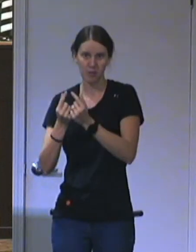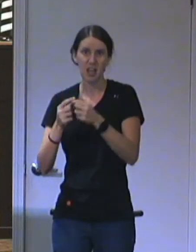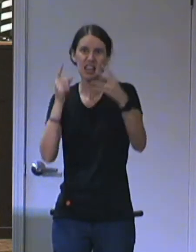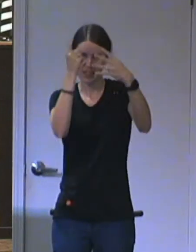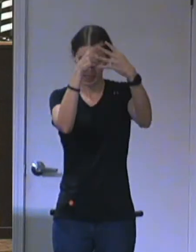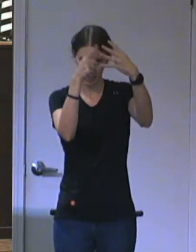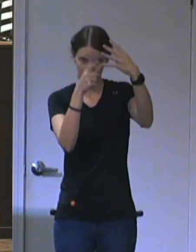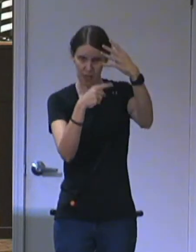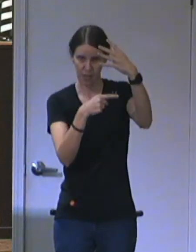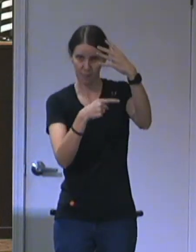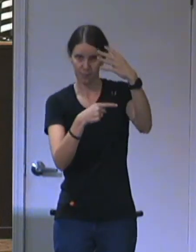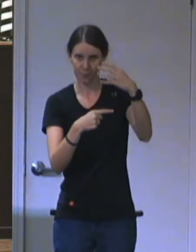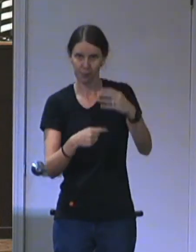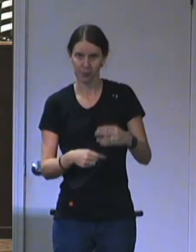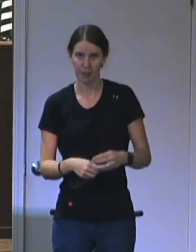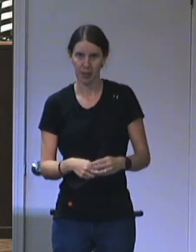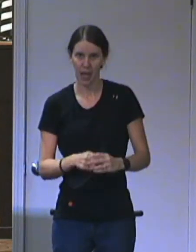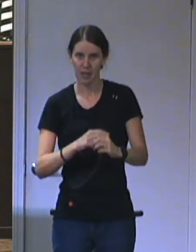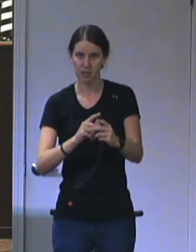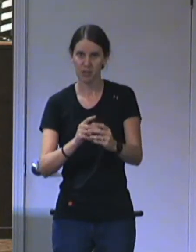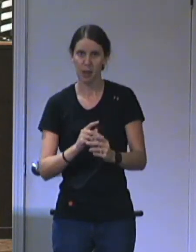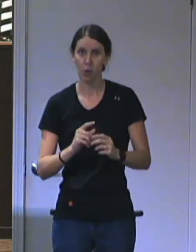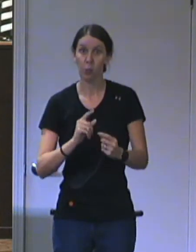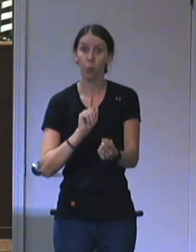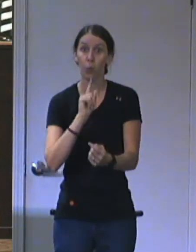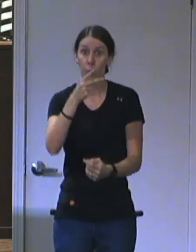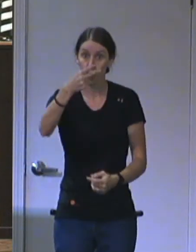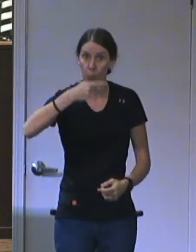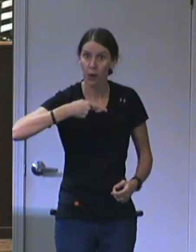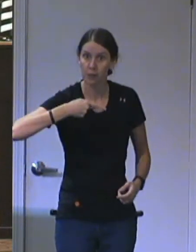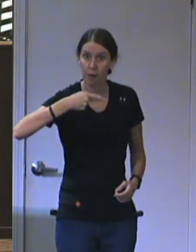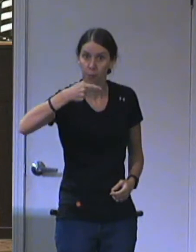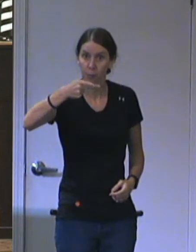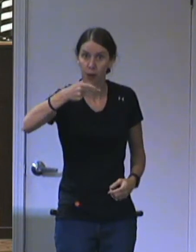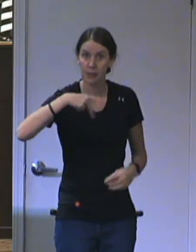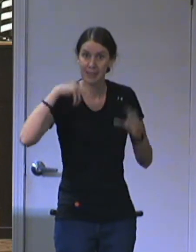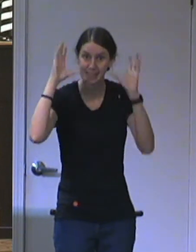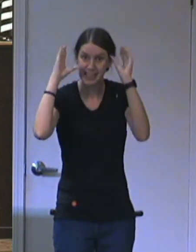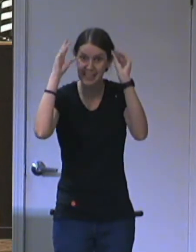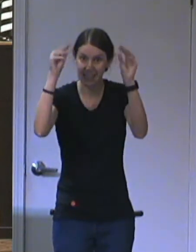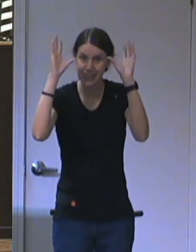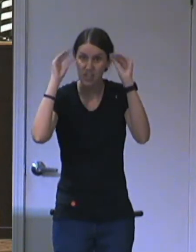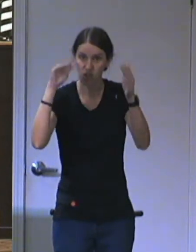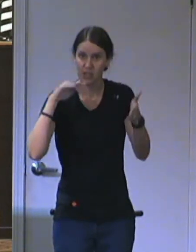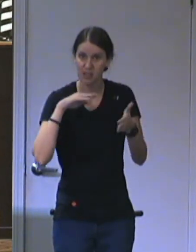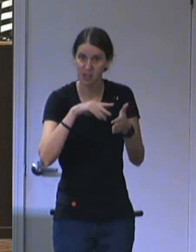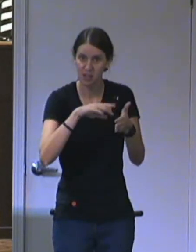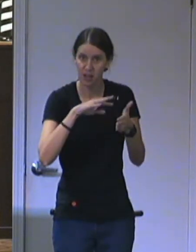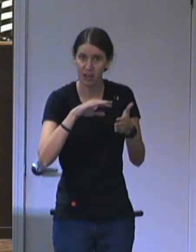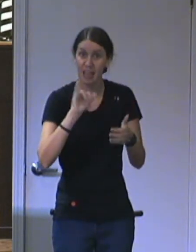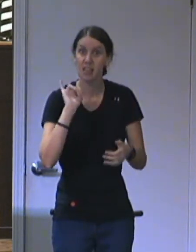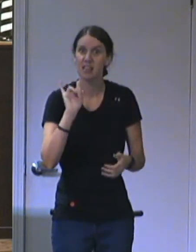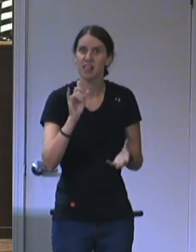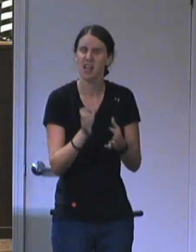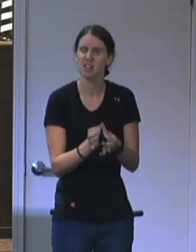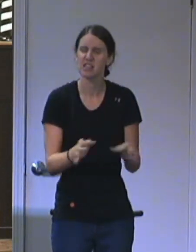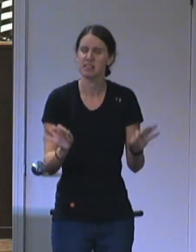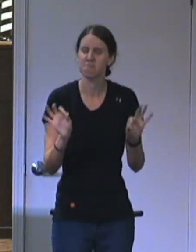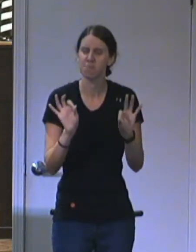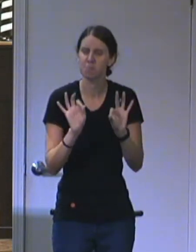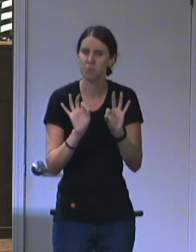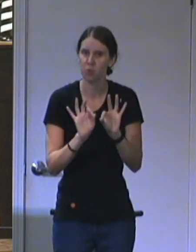this. Personal devotions, really important. And